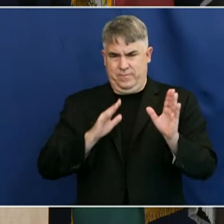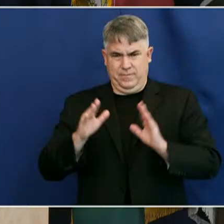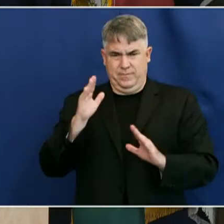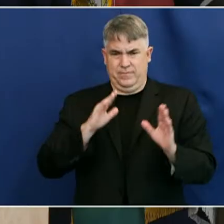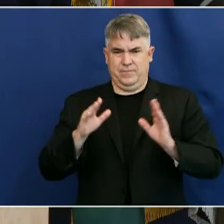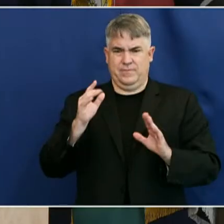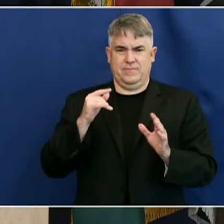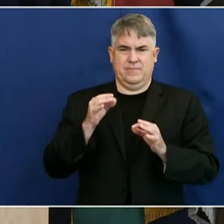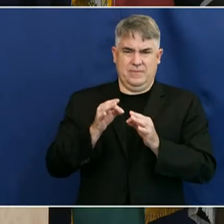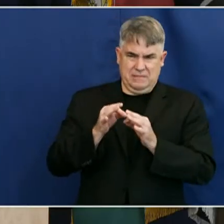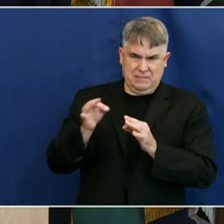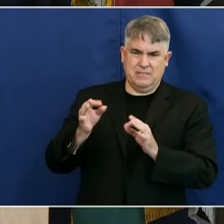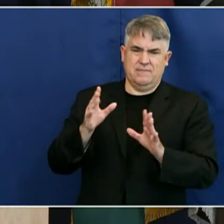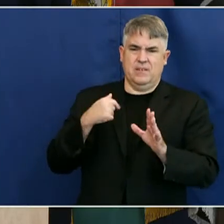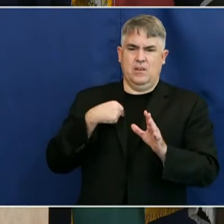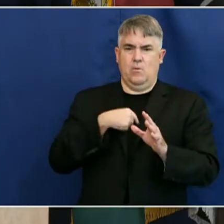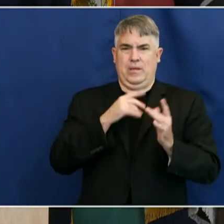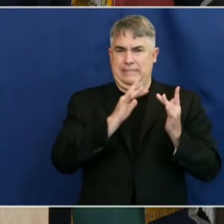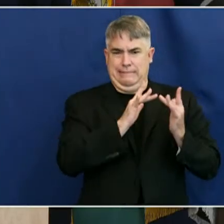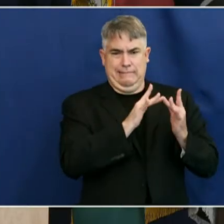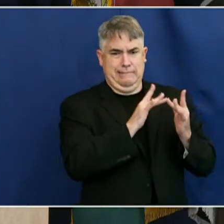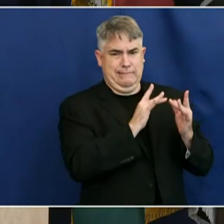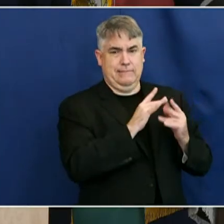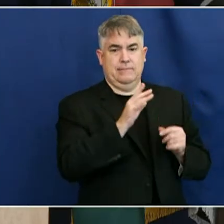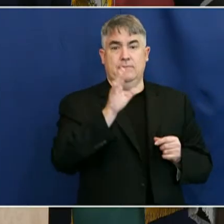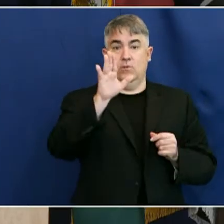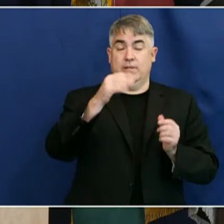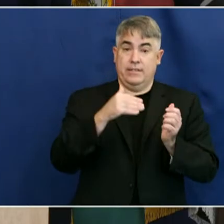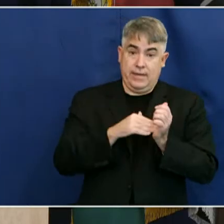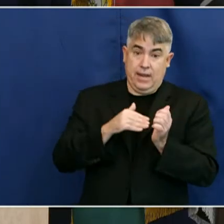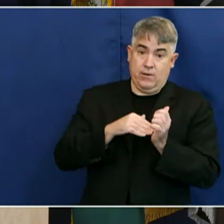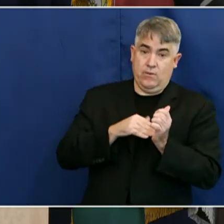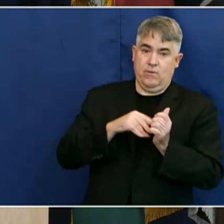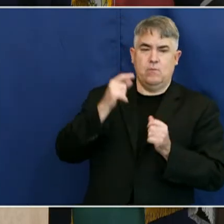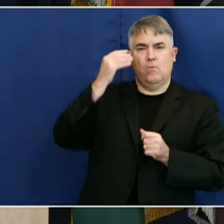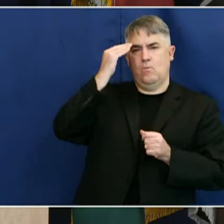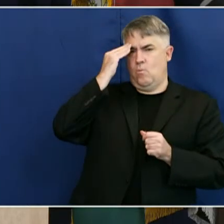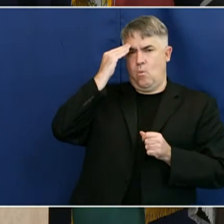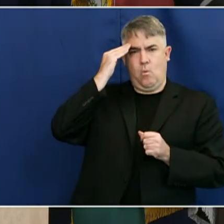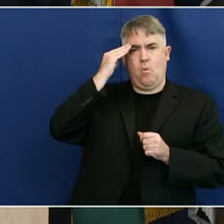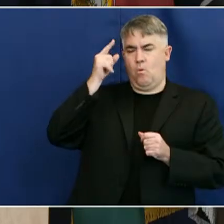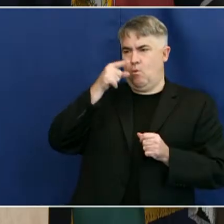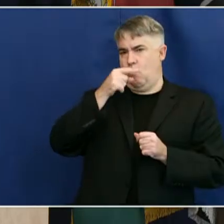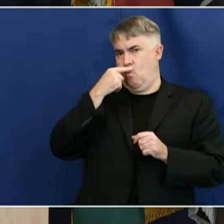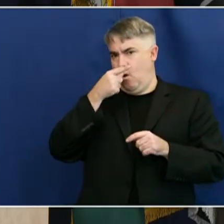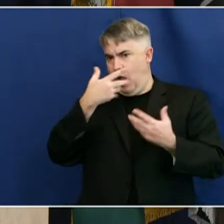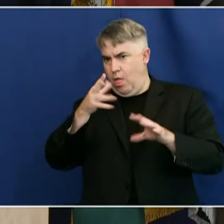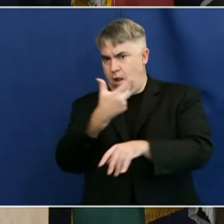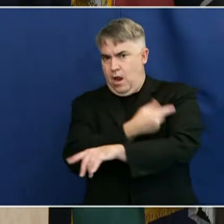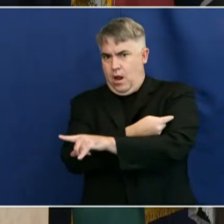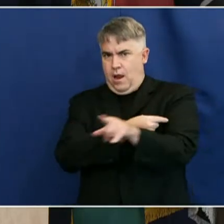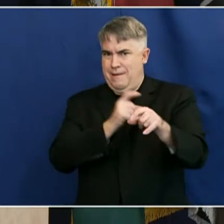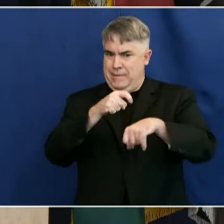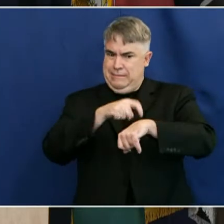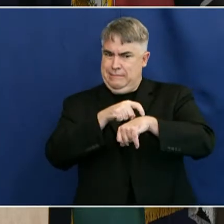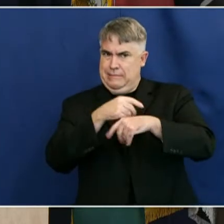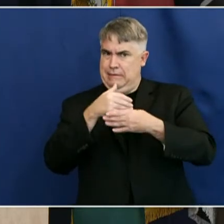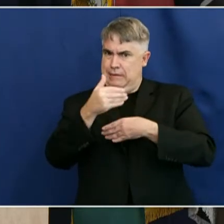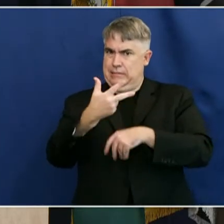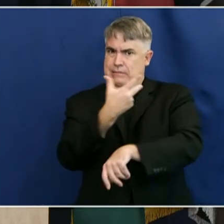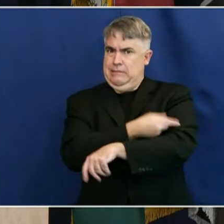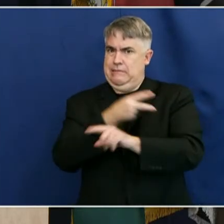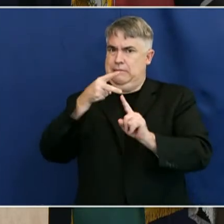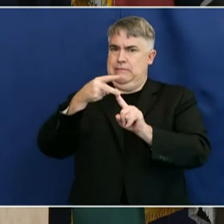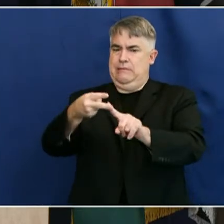again, try hard to get the vaccine. Your provider knows that your shot has been delayed, so they should be connecting with you to prioritize